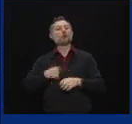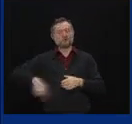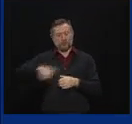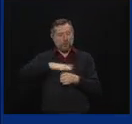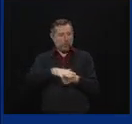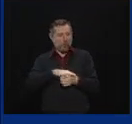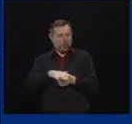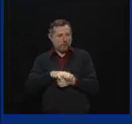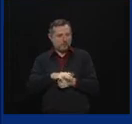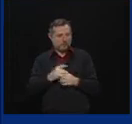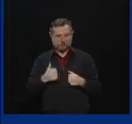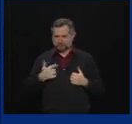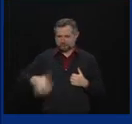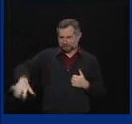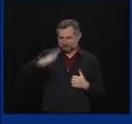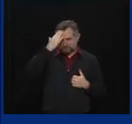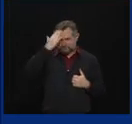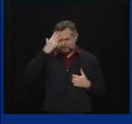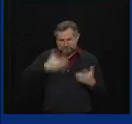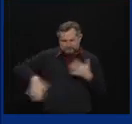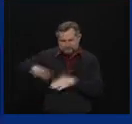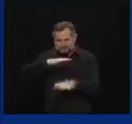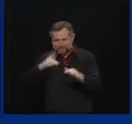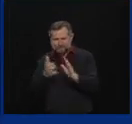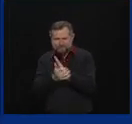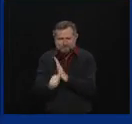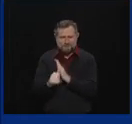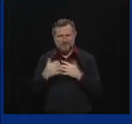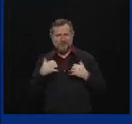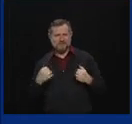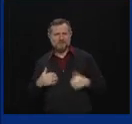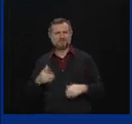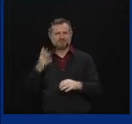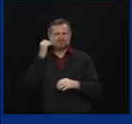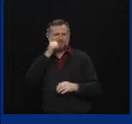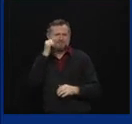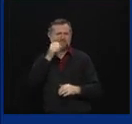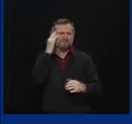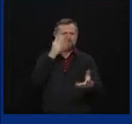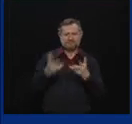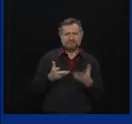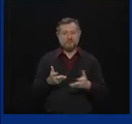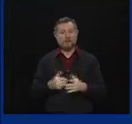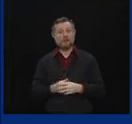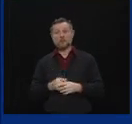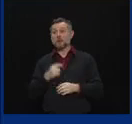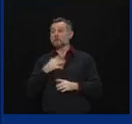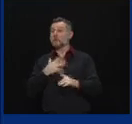they're the ones who live and breathe this more than anyone. I'd love to be able to get through this winter with no more spikes.